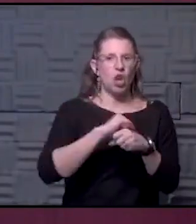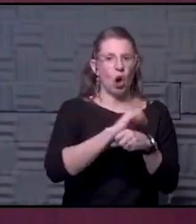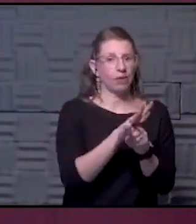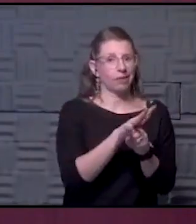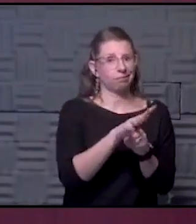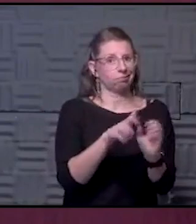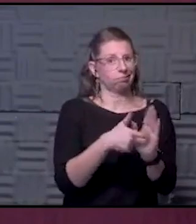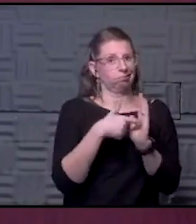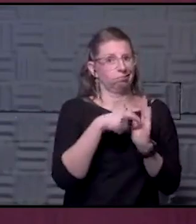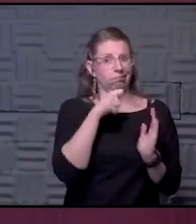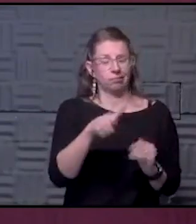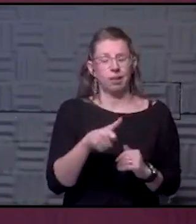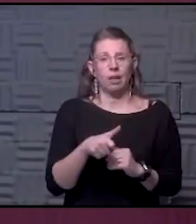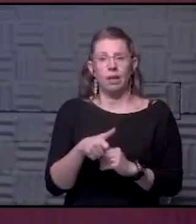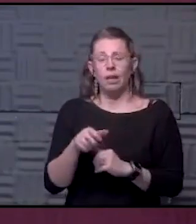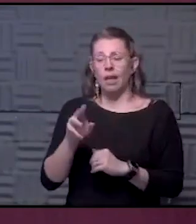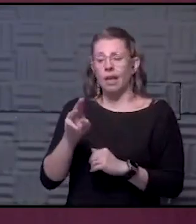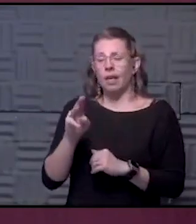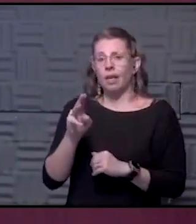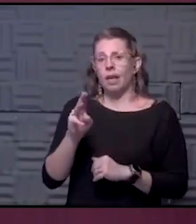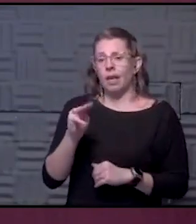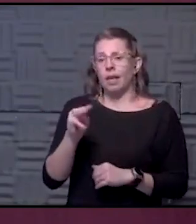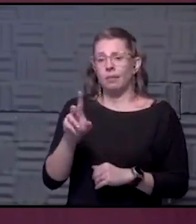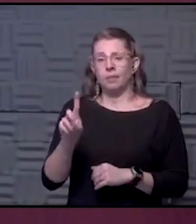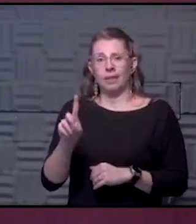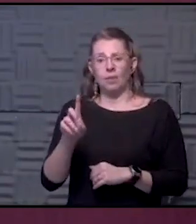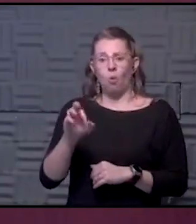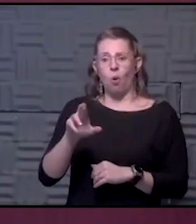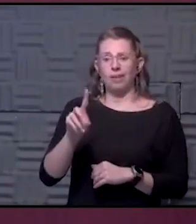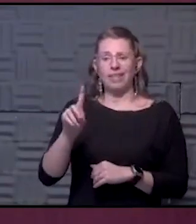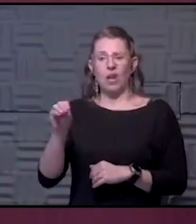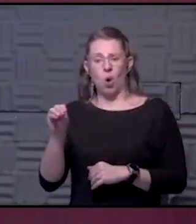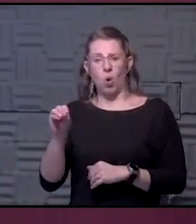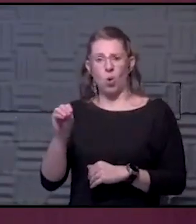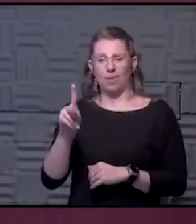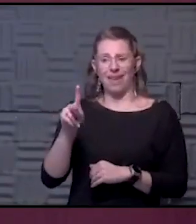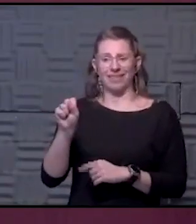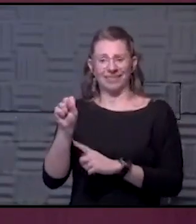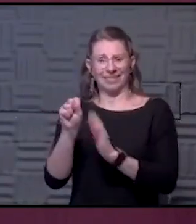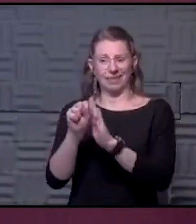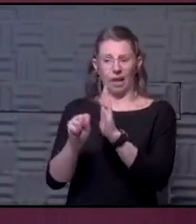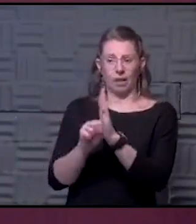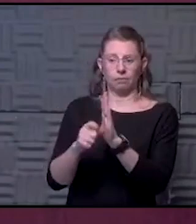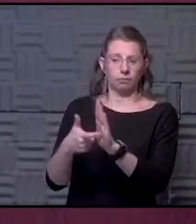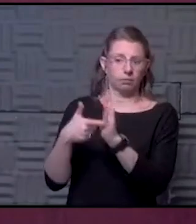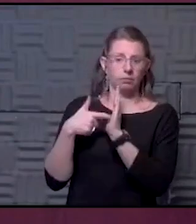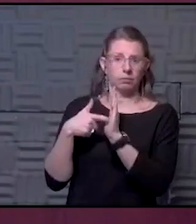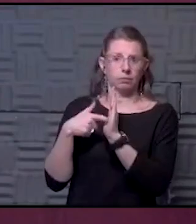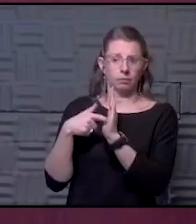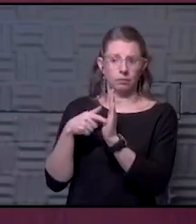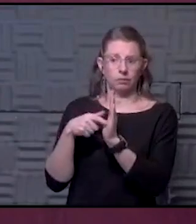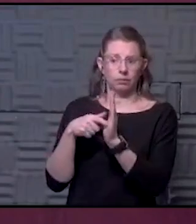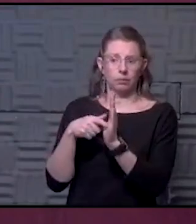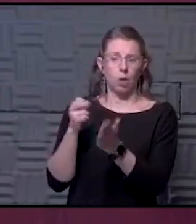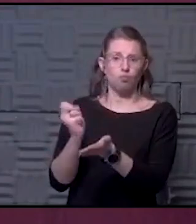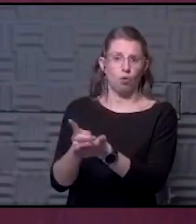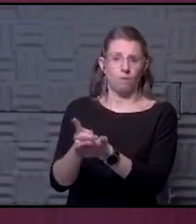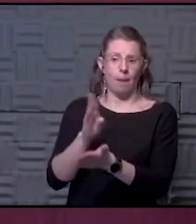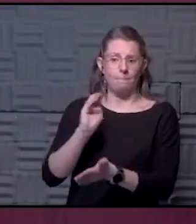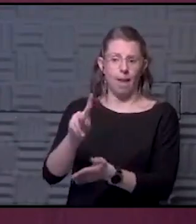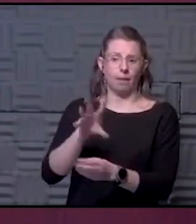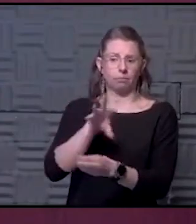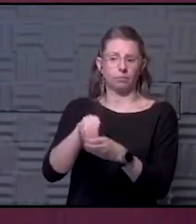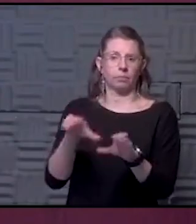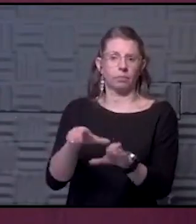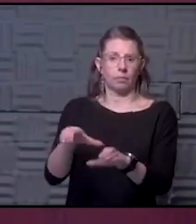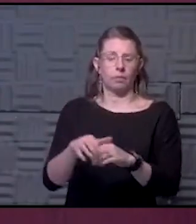it has to be cleared by a MD and DO or DO in the state of Kansas. In the state of Kansas right now, we have not said that it has to be